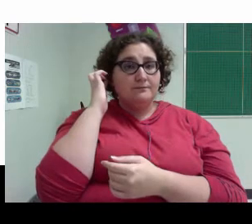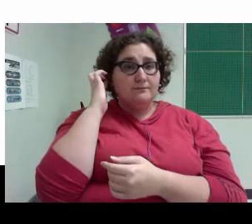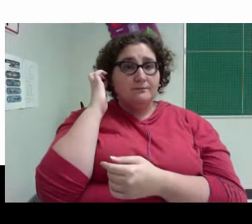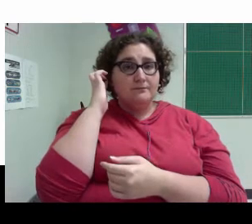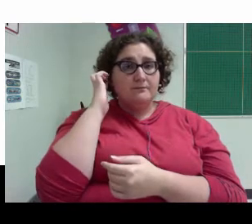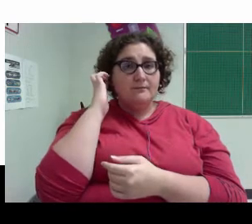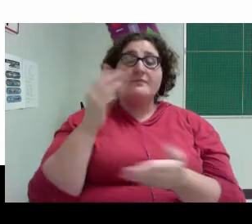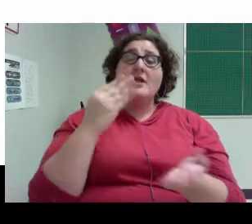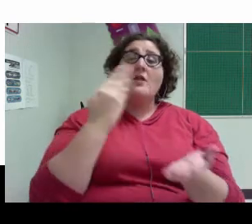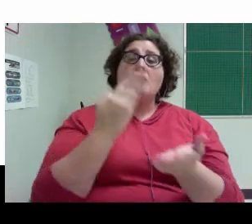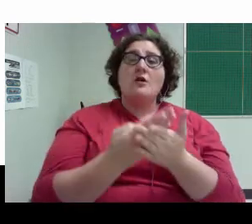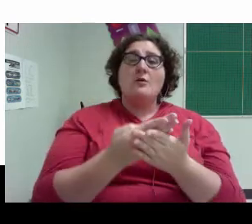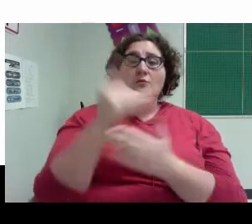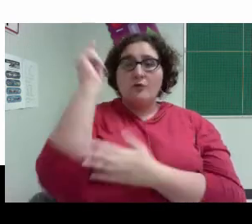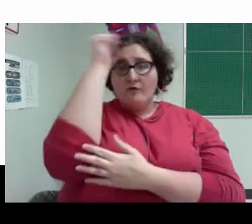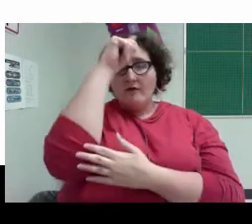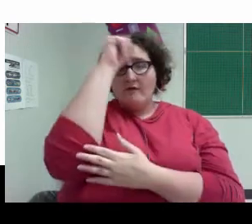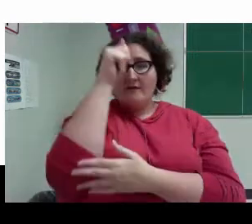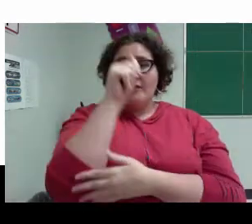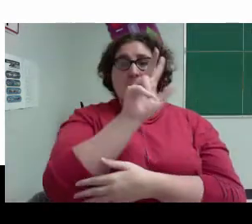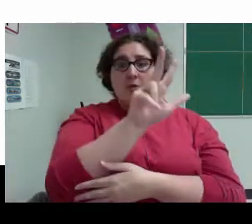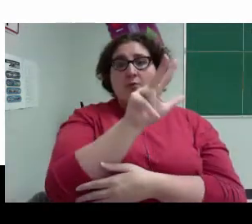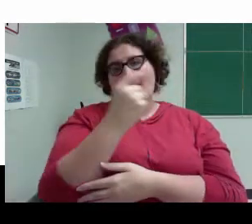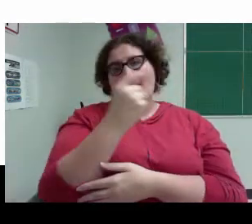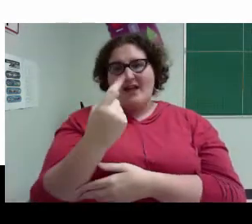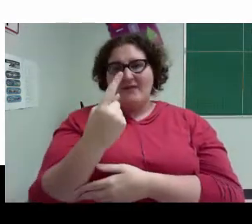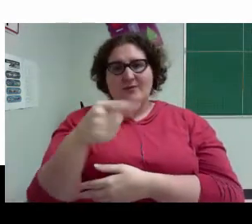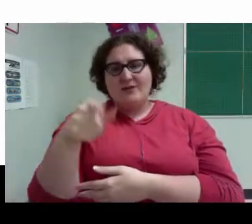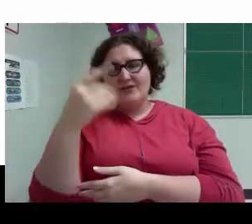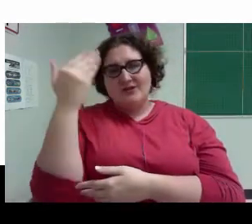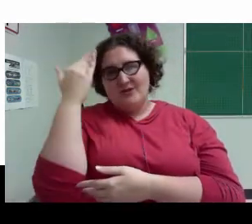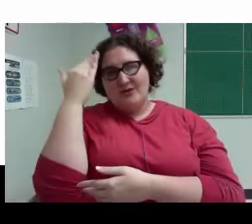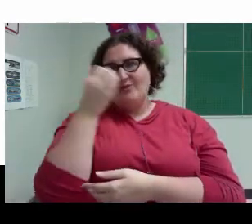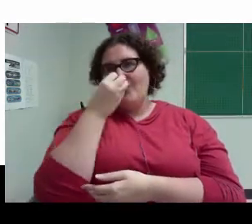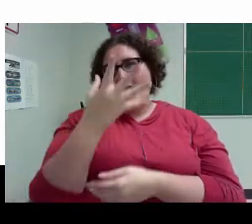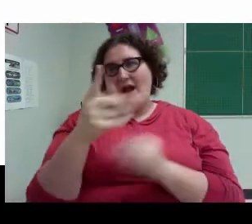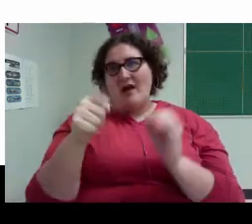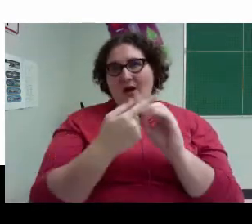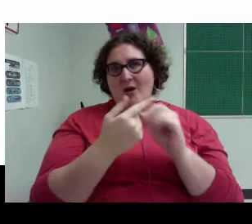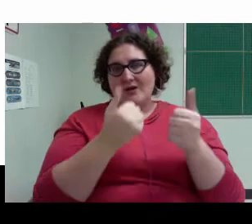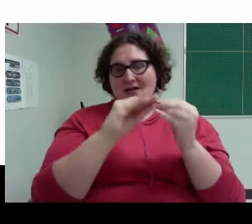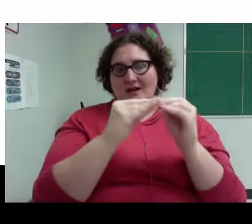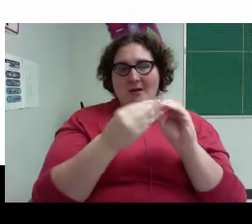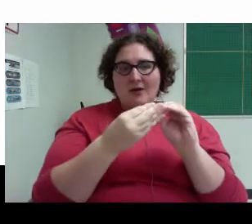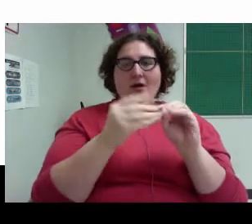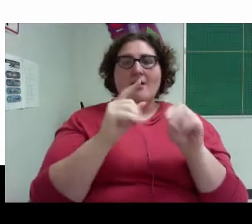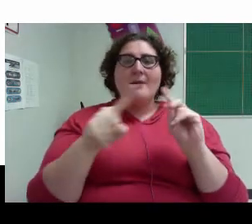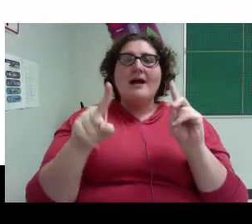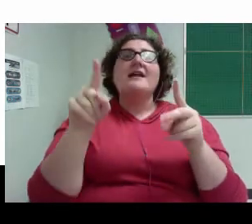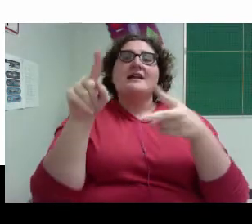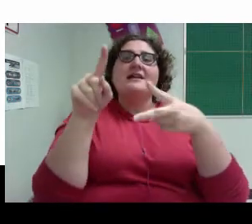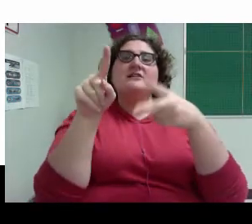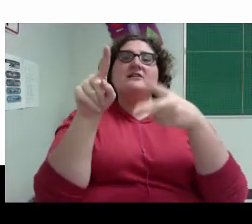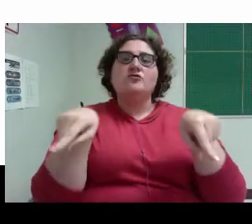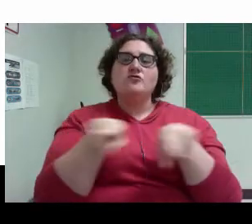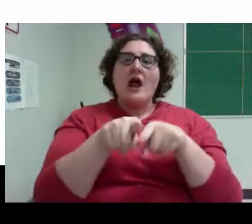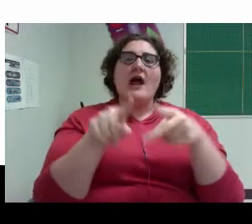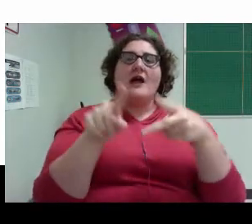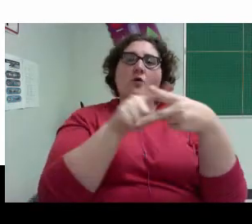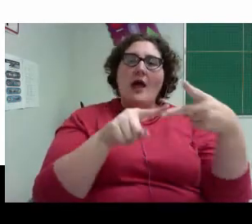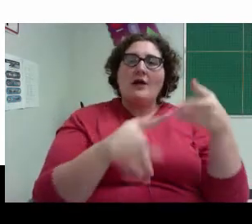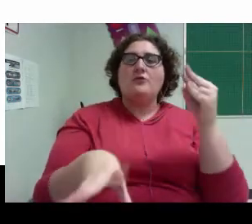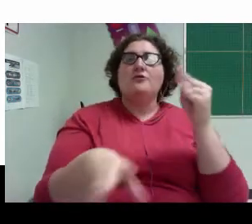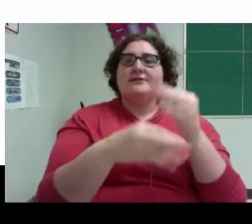Okay, the proof of theorem 311, which no one cares about 311, but it's a triangle Angle-Sum theorem. It says